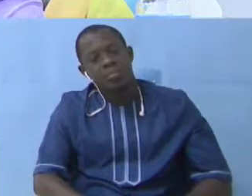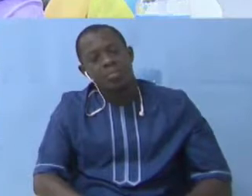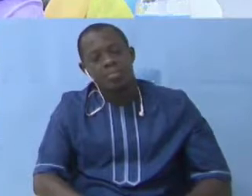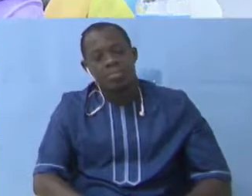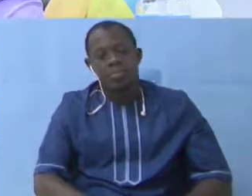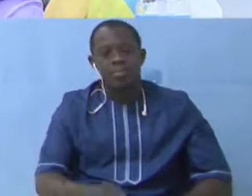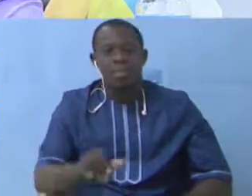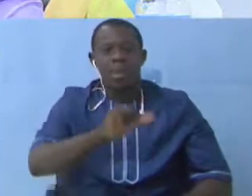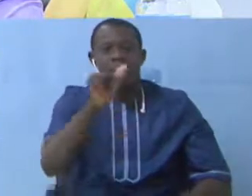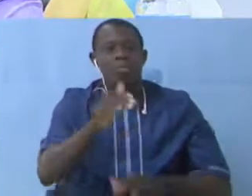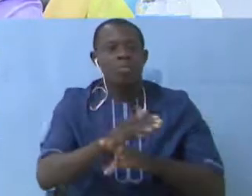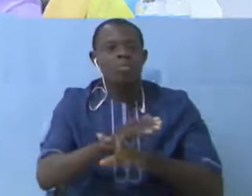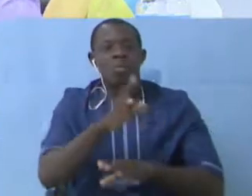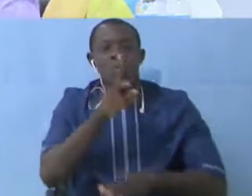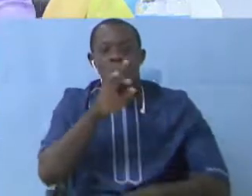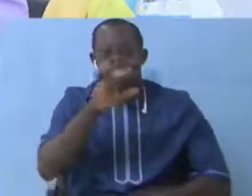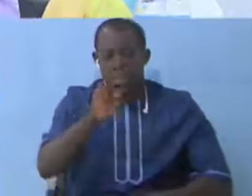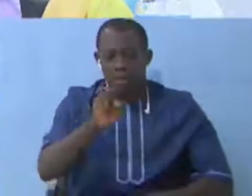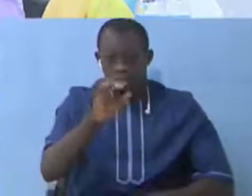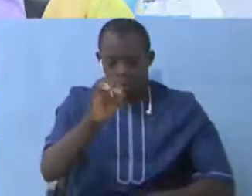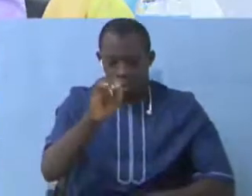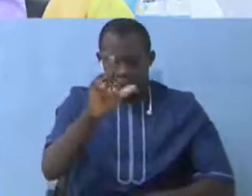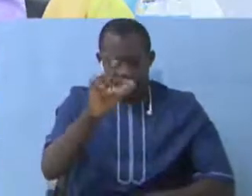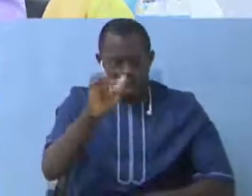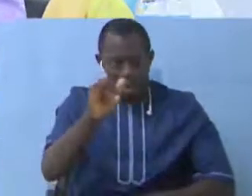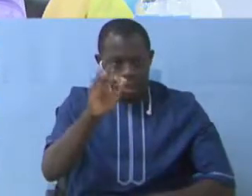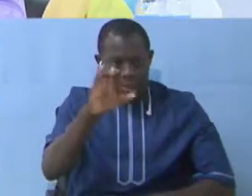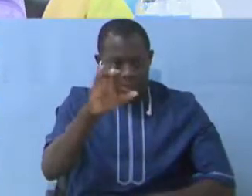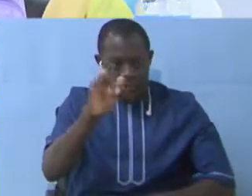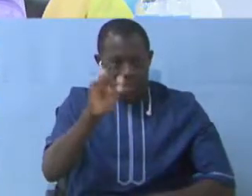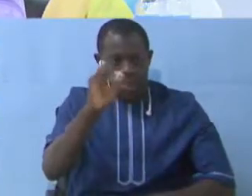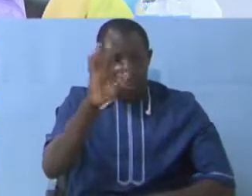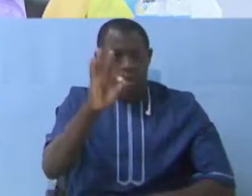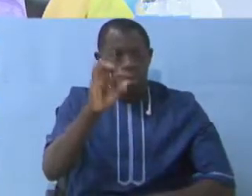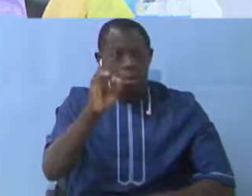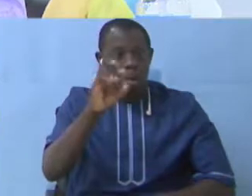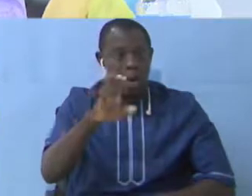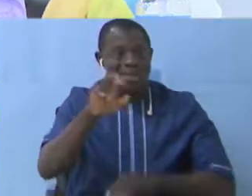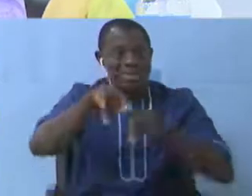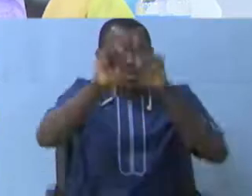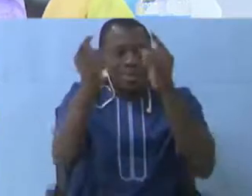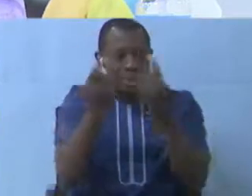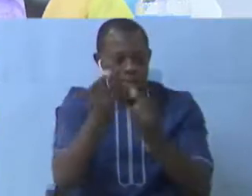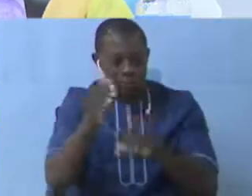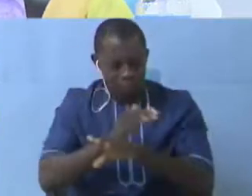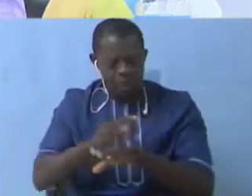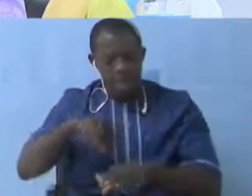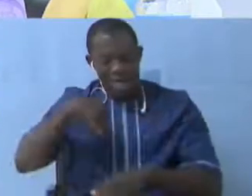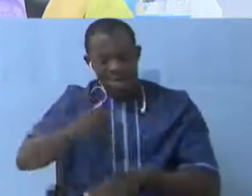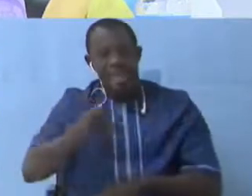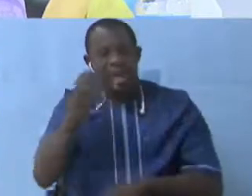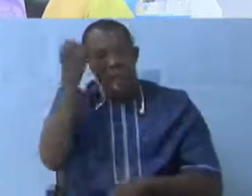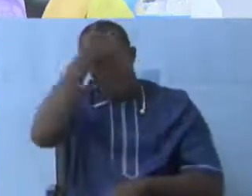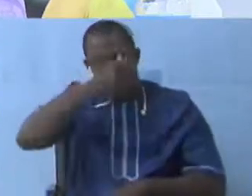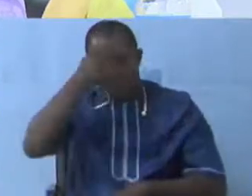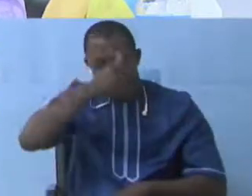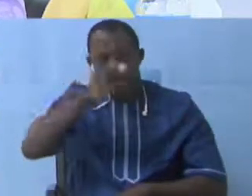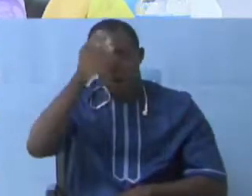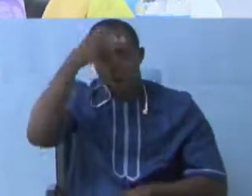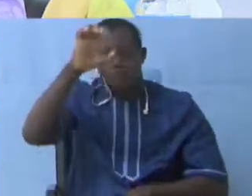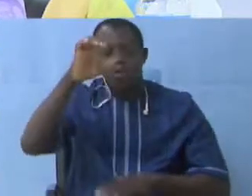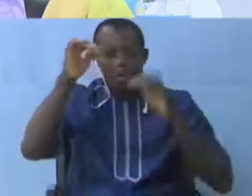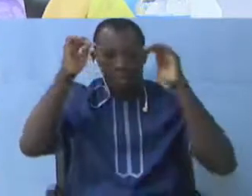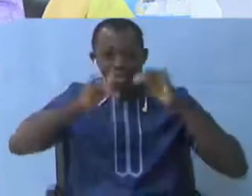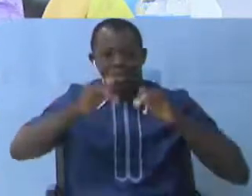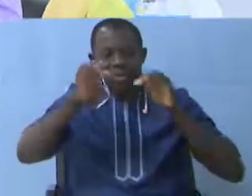the Solicitor General then attended the African Commission meeting. kii di Solicitor General bi na teewoon ci African Commission meeting boobu. After